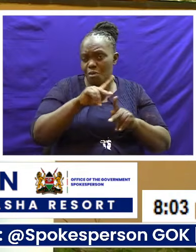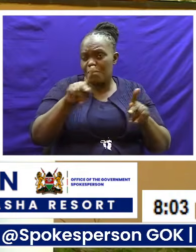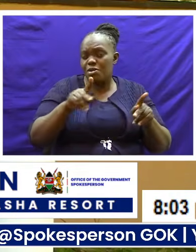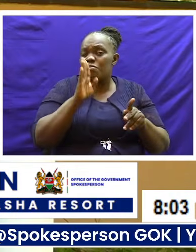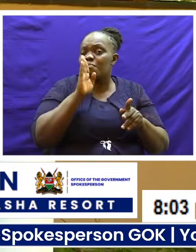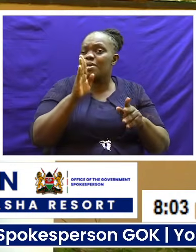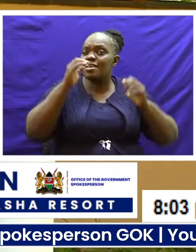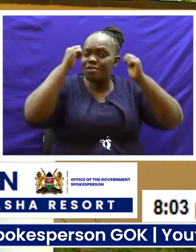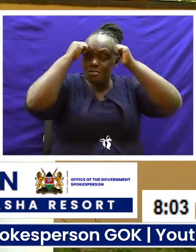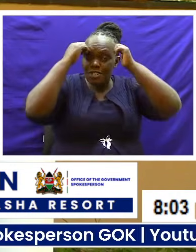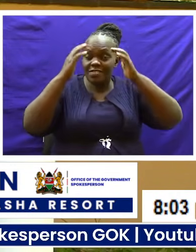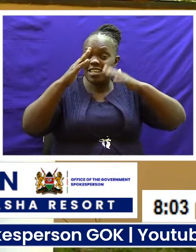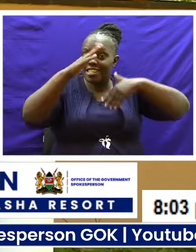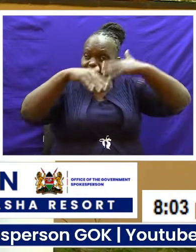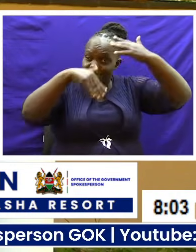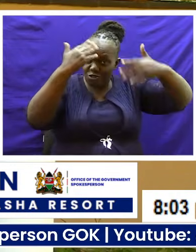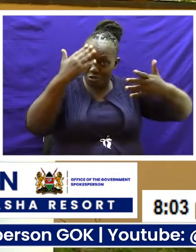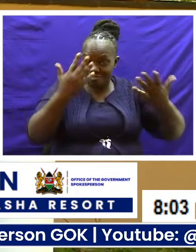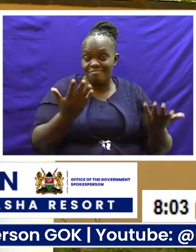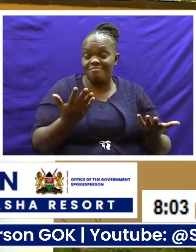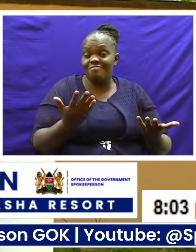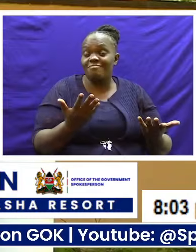student at the university?